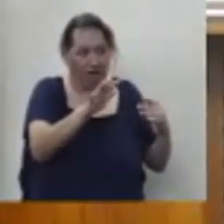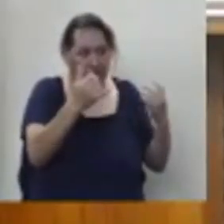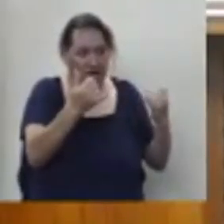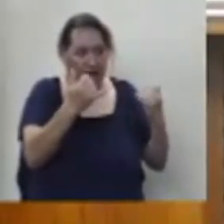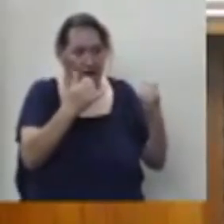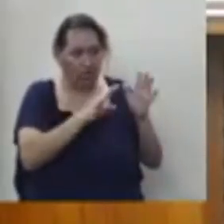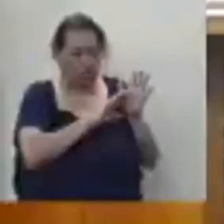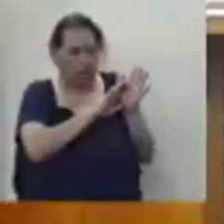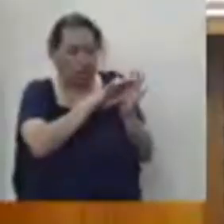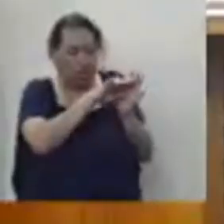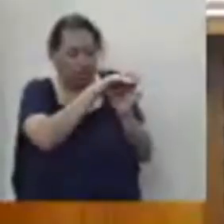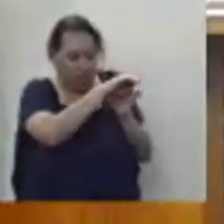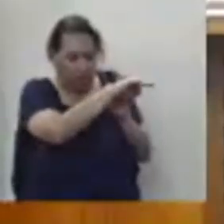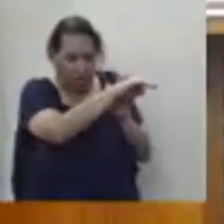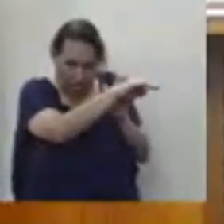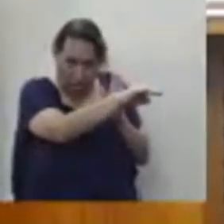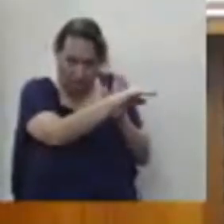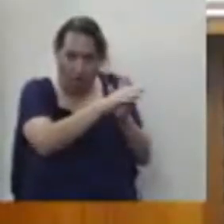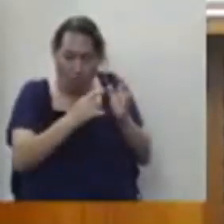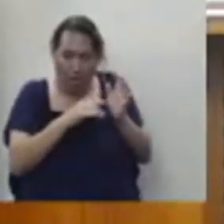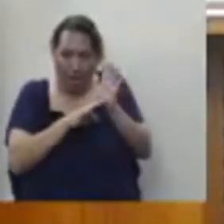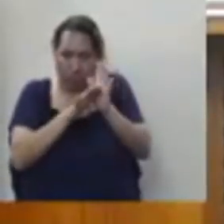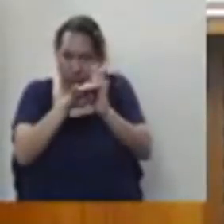this point in time to today at 135.